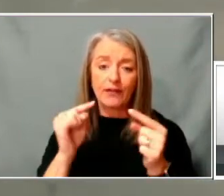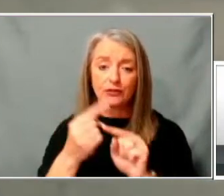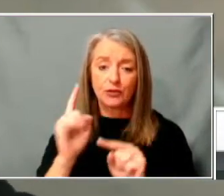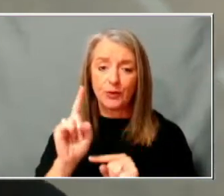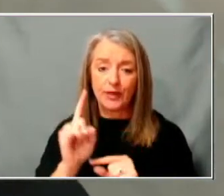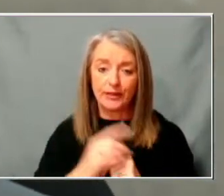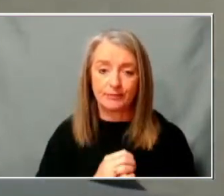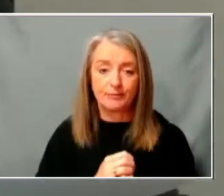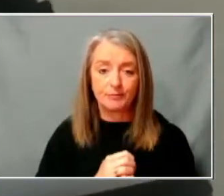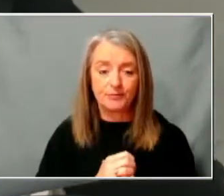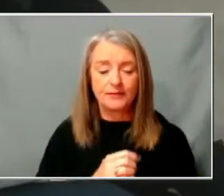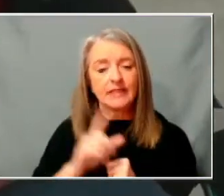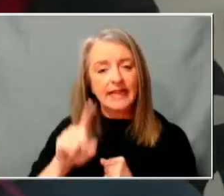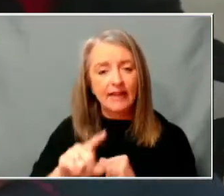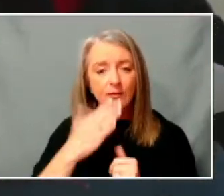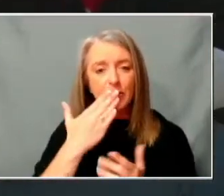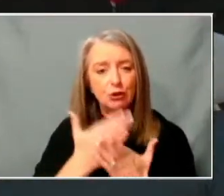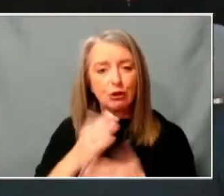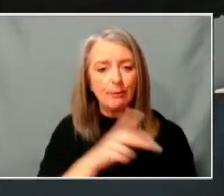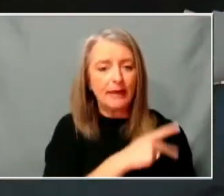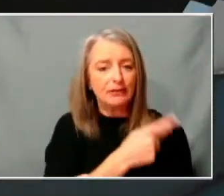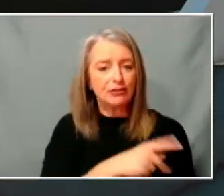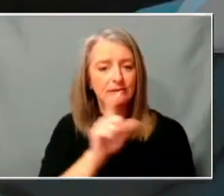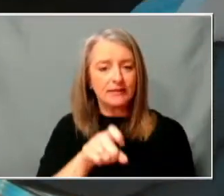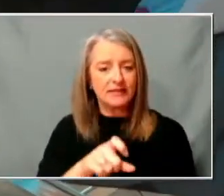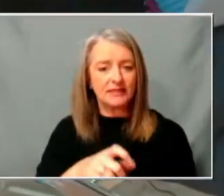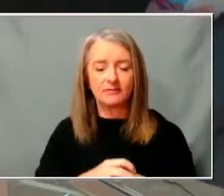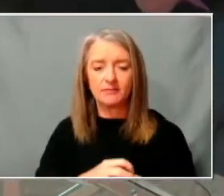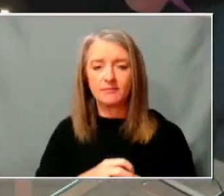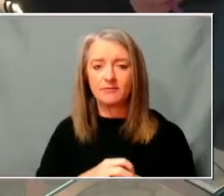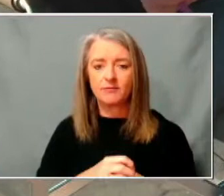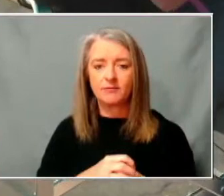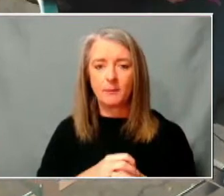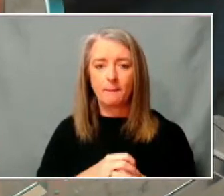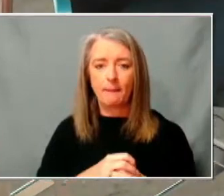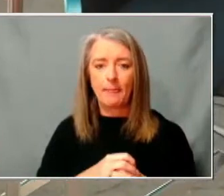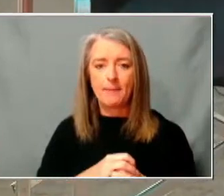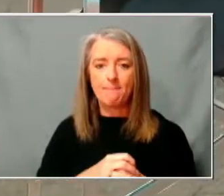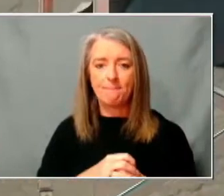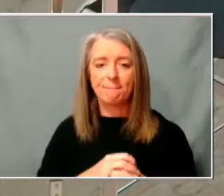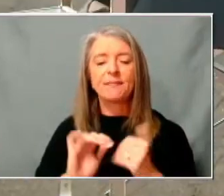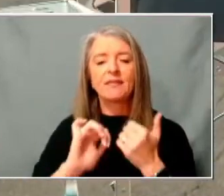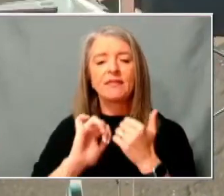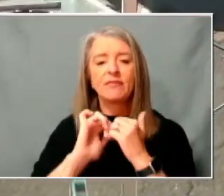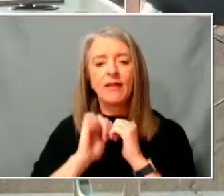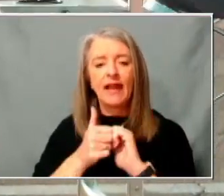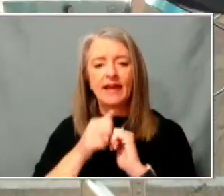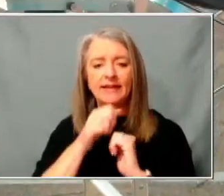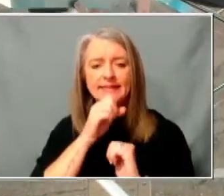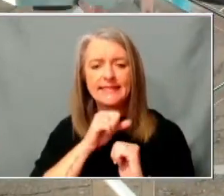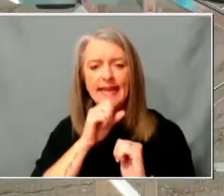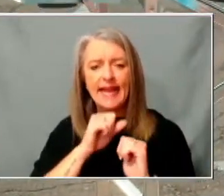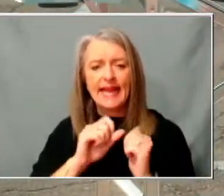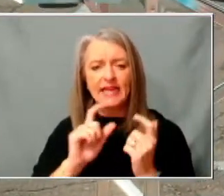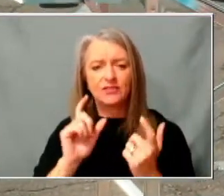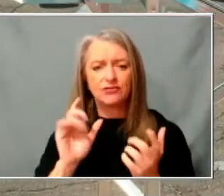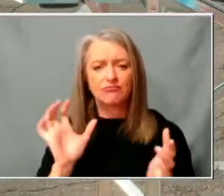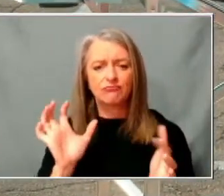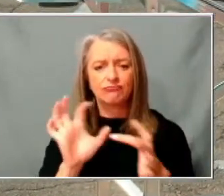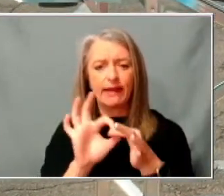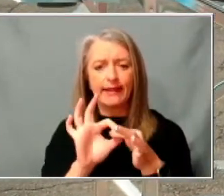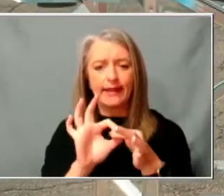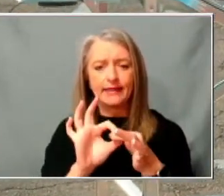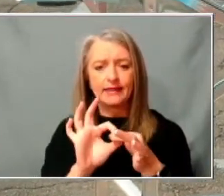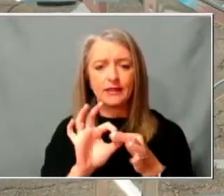a good patient. Absolutely. Absolutely. Dr. Streppel, how much does age, though, play into this? You were kind of describing who might need it and who keeps